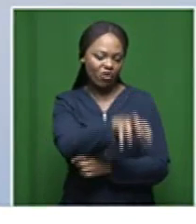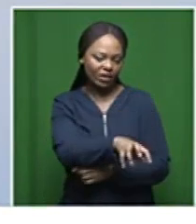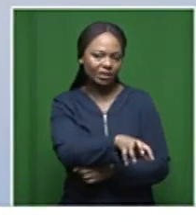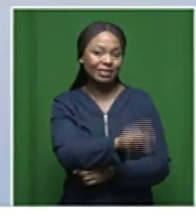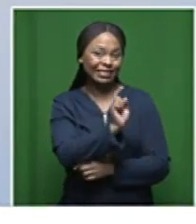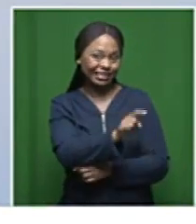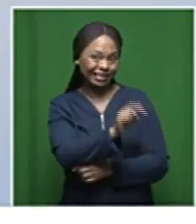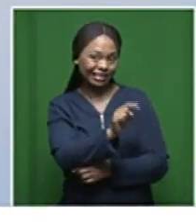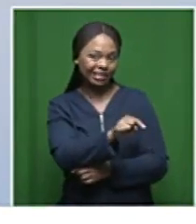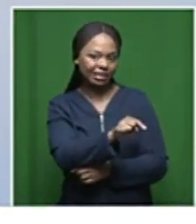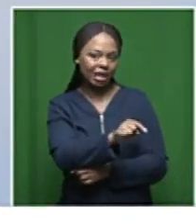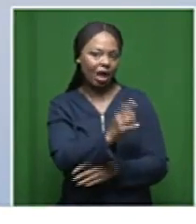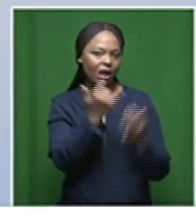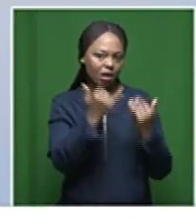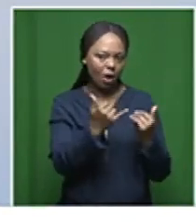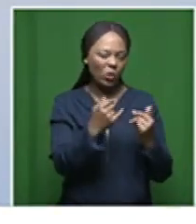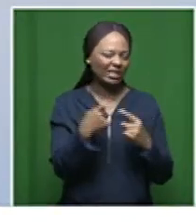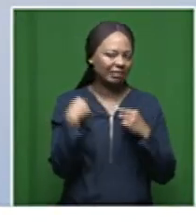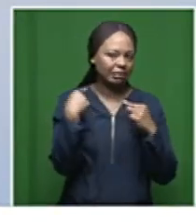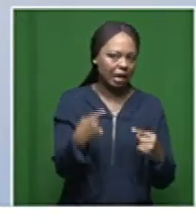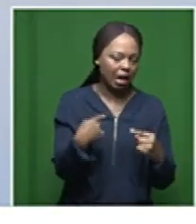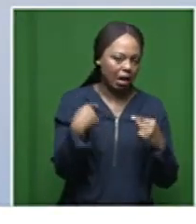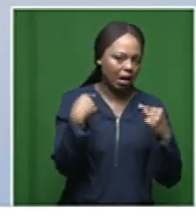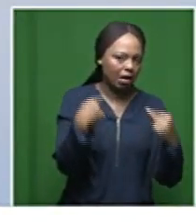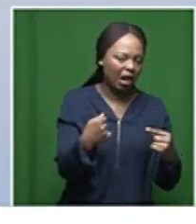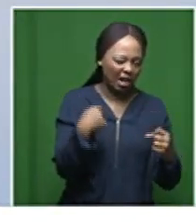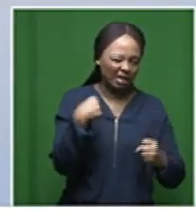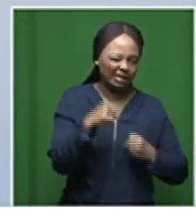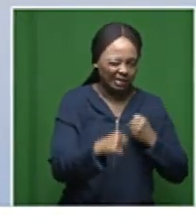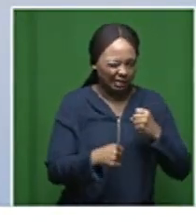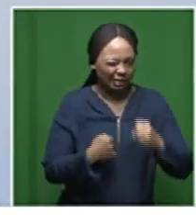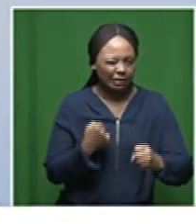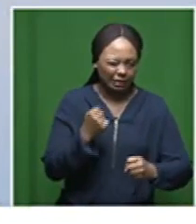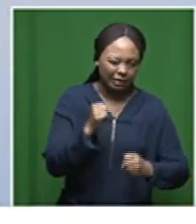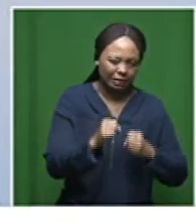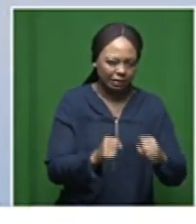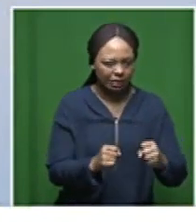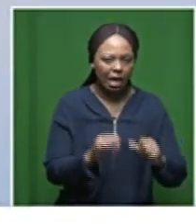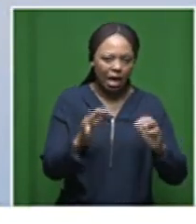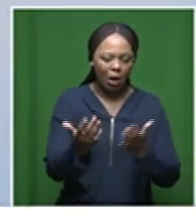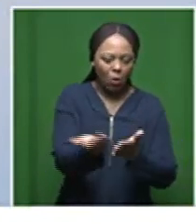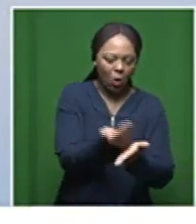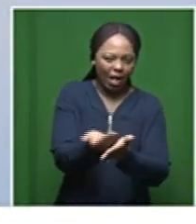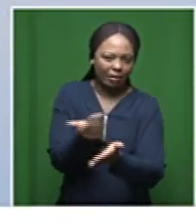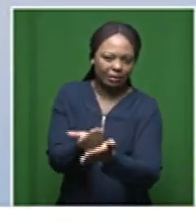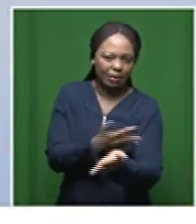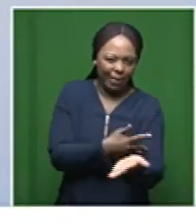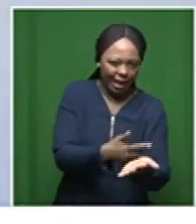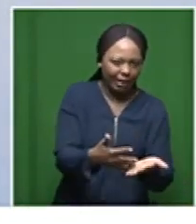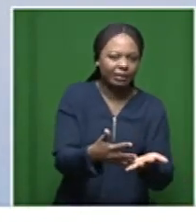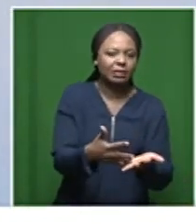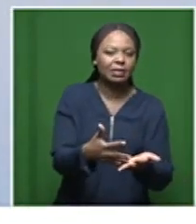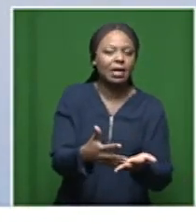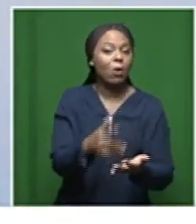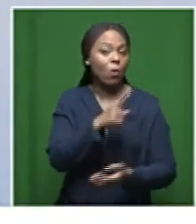of the provinces where we've really been struggling recently with our blood collections. And that also has something to do with